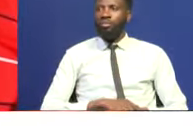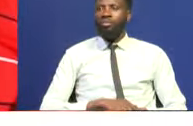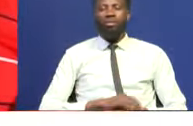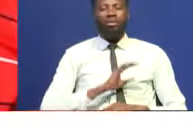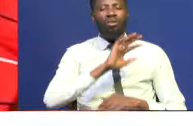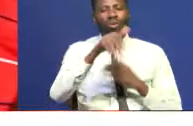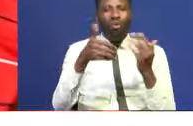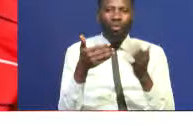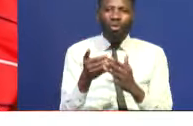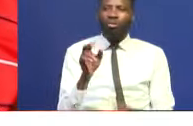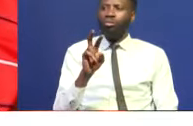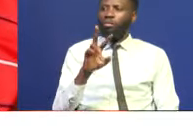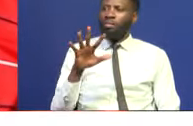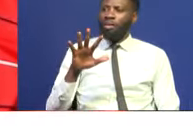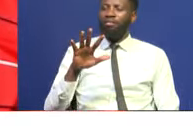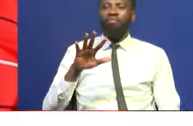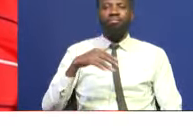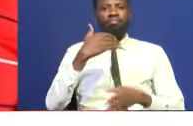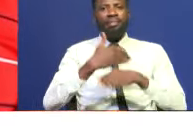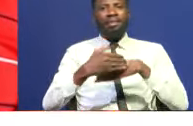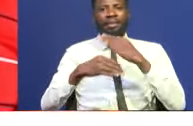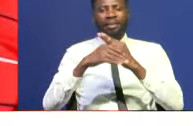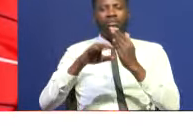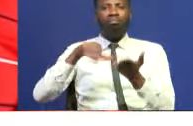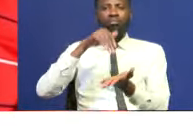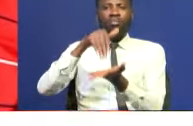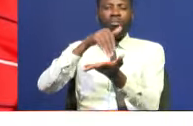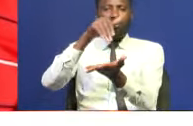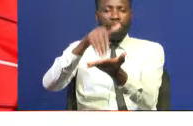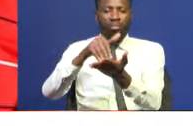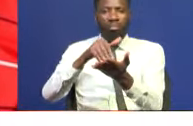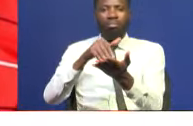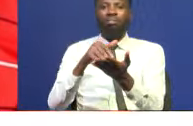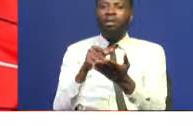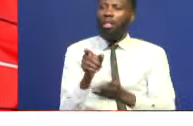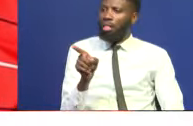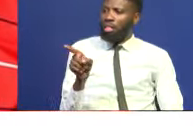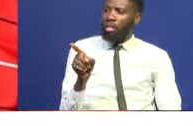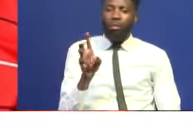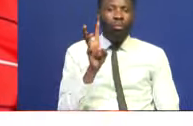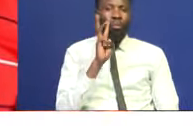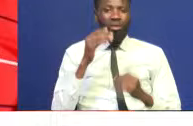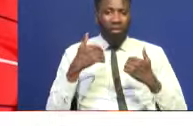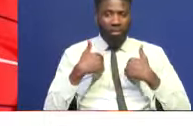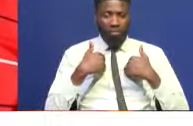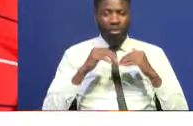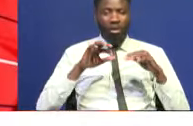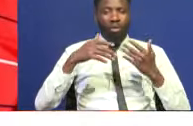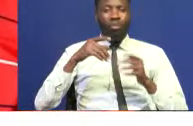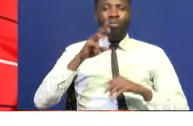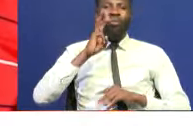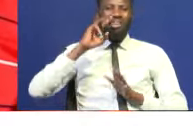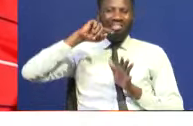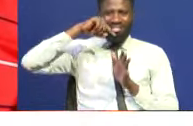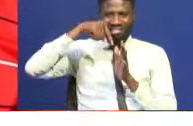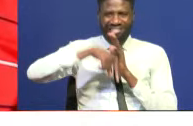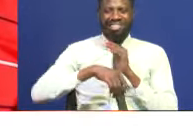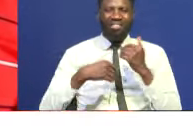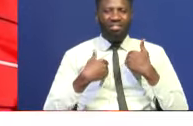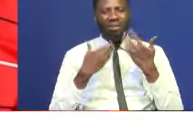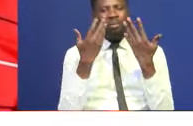25 facilities we have done, we have provided water, we've sunk boreholes and provided water to all